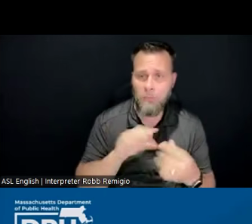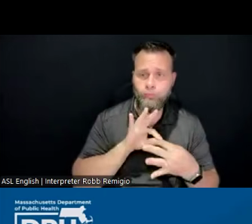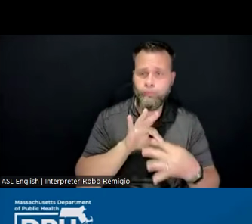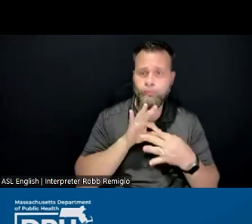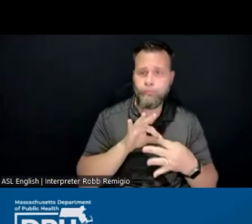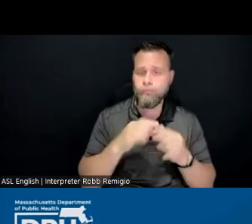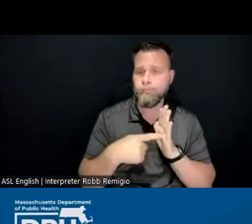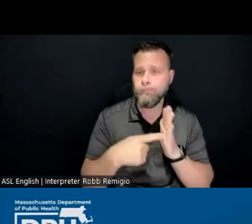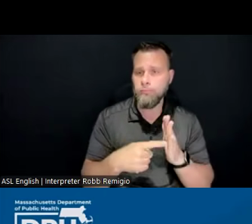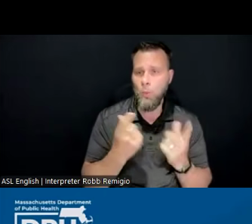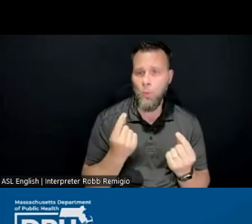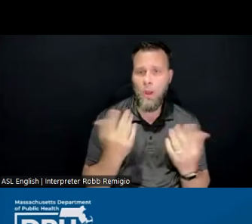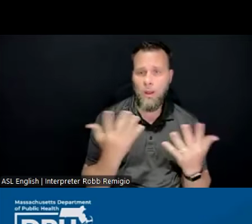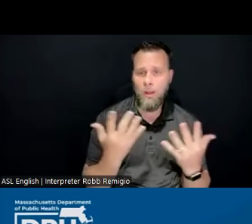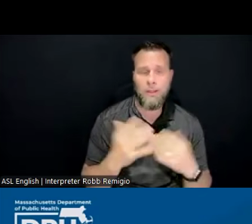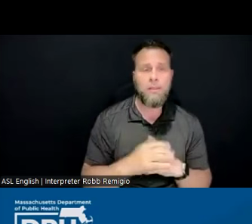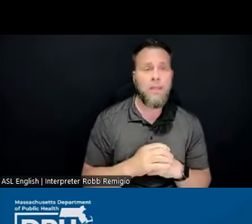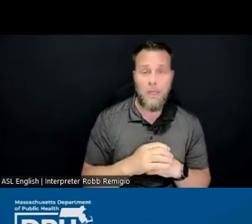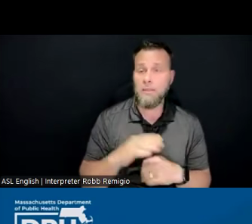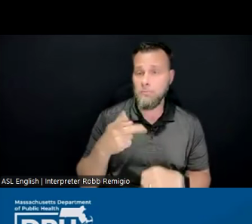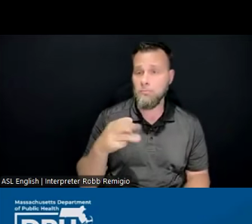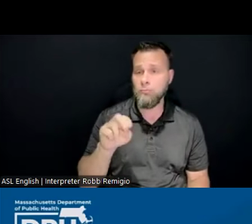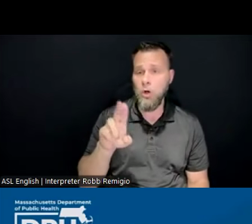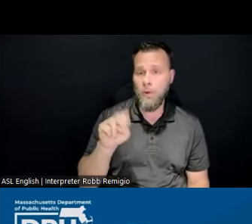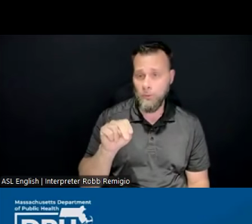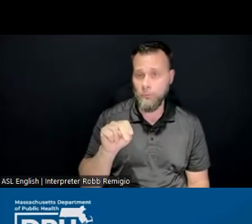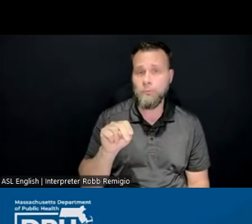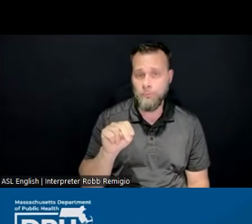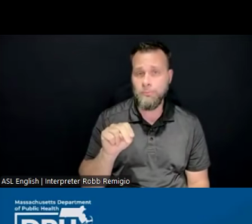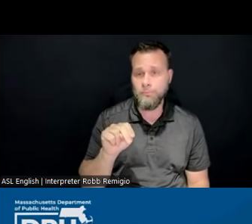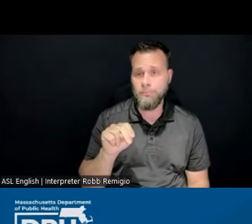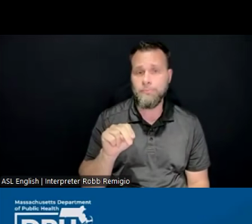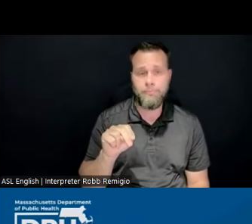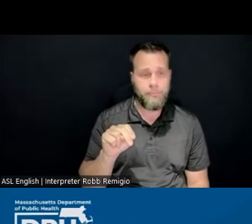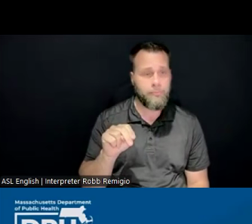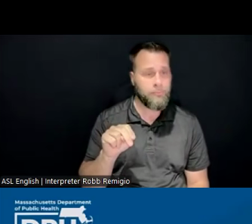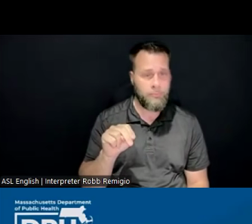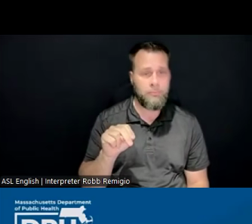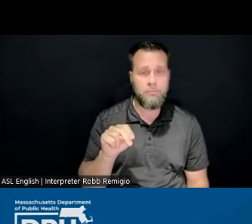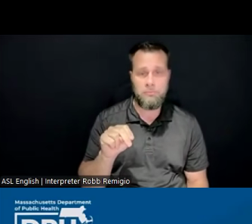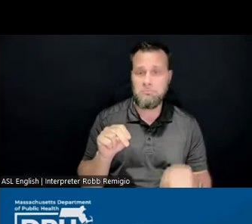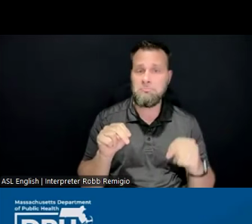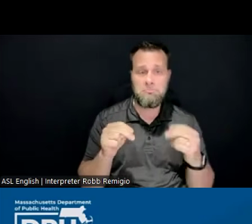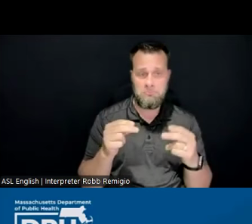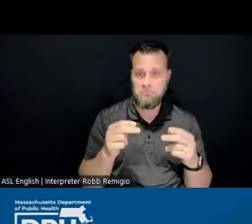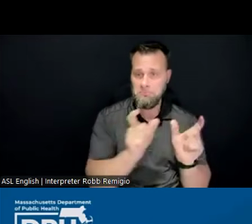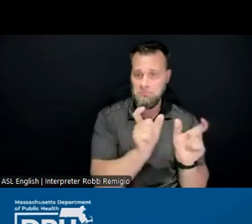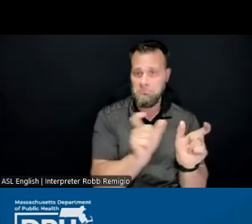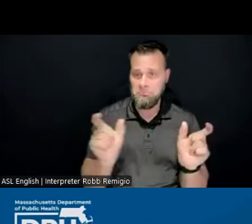with, and pronouns. And then we'll do a quick little